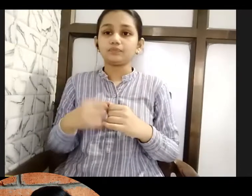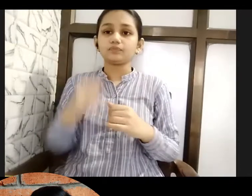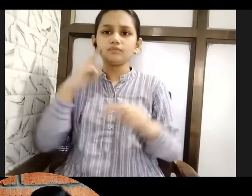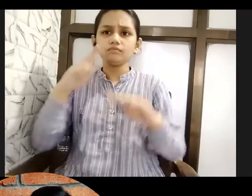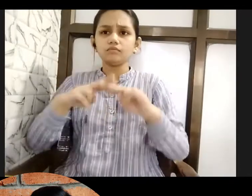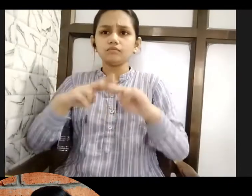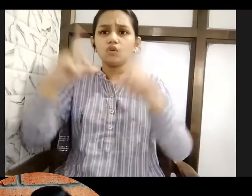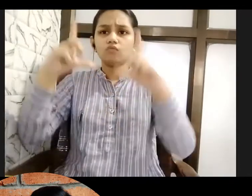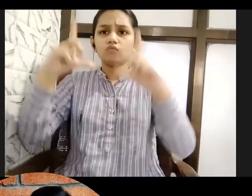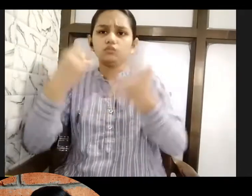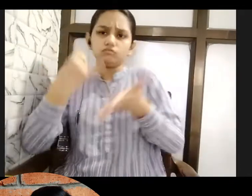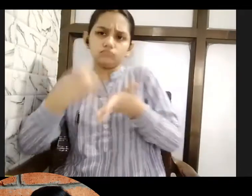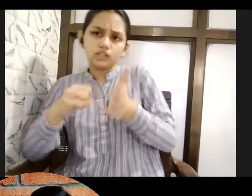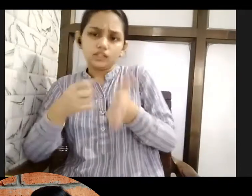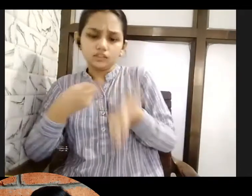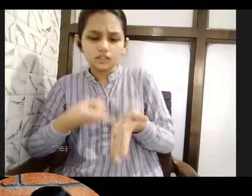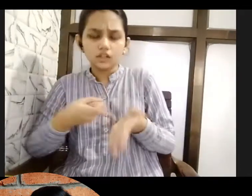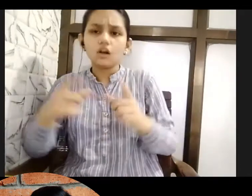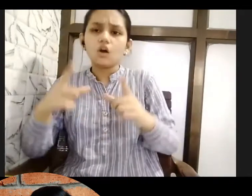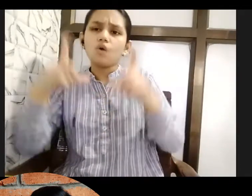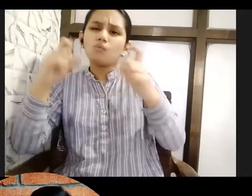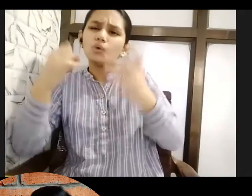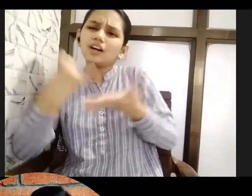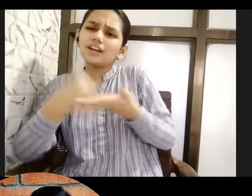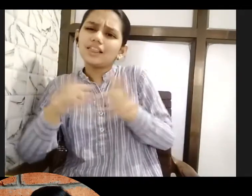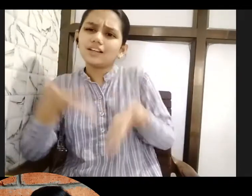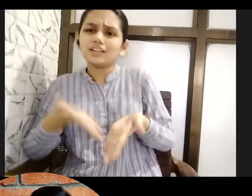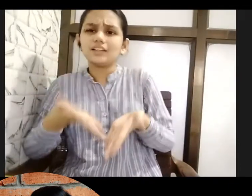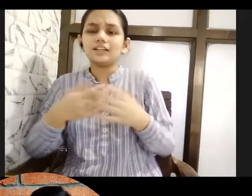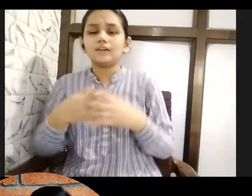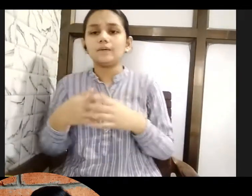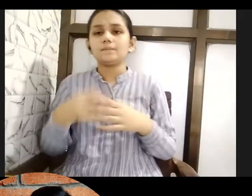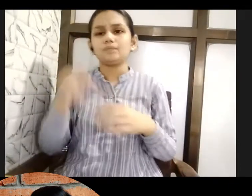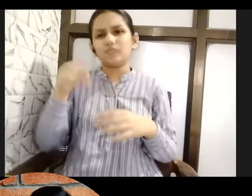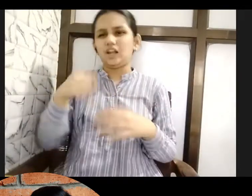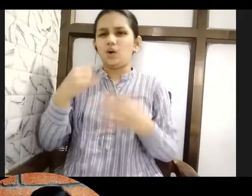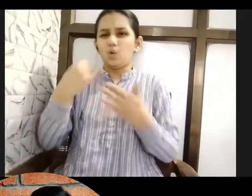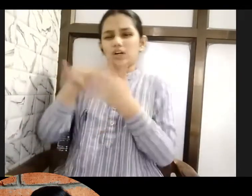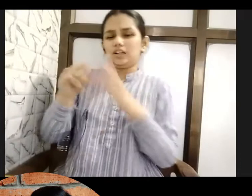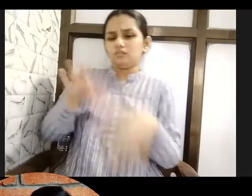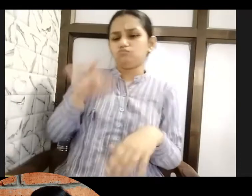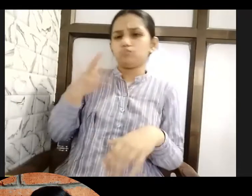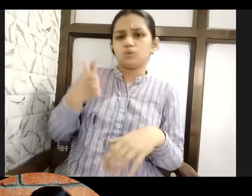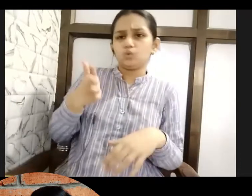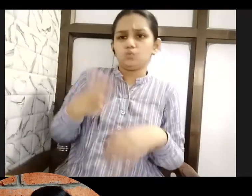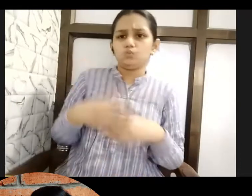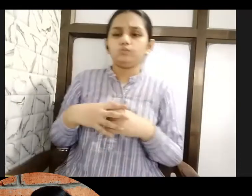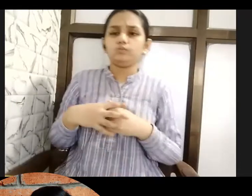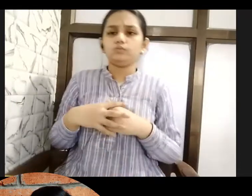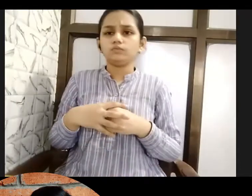I will click on the delete image. Right now, I'm not clicking on delete.